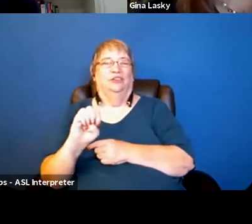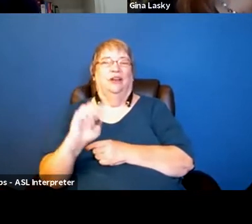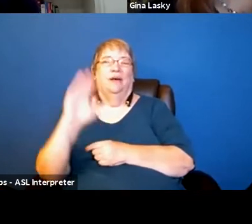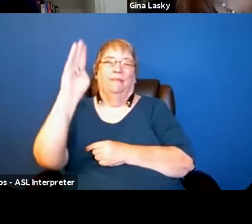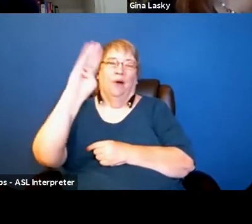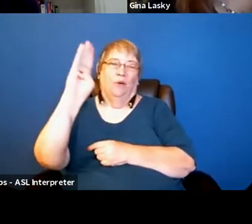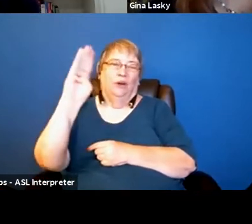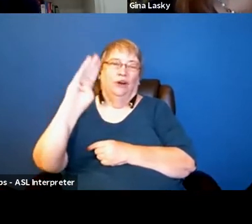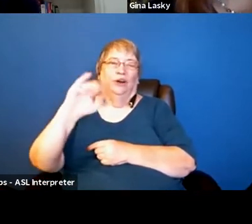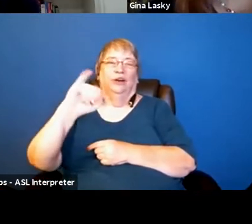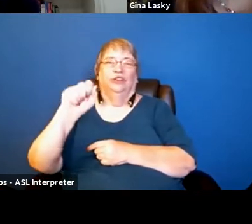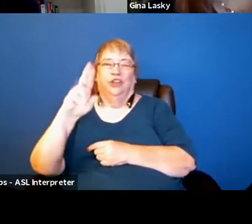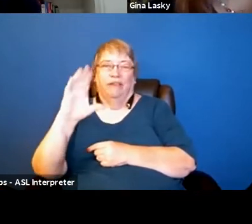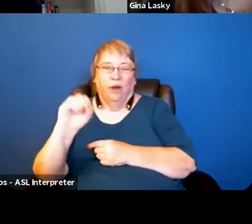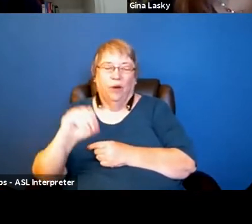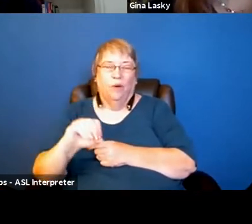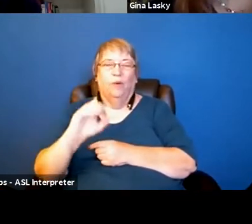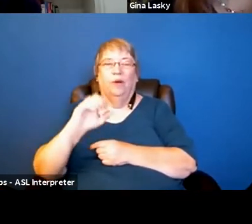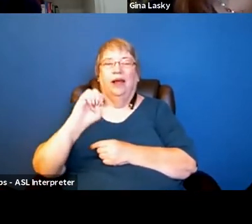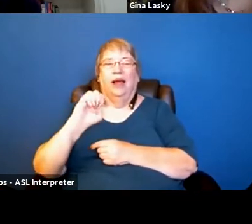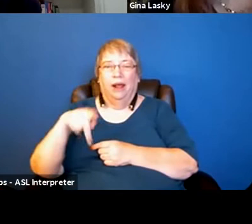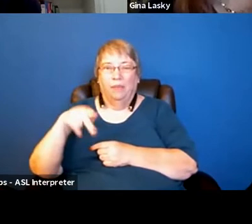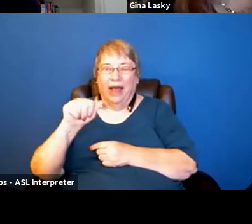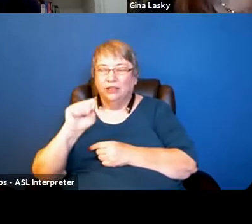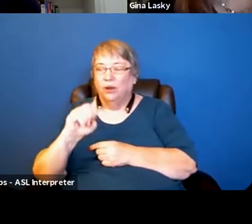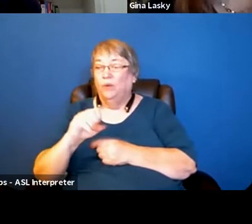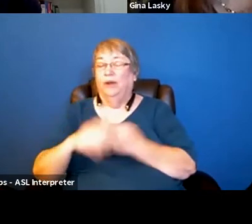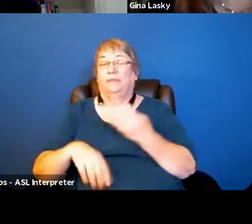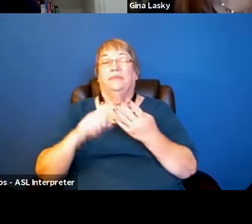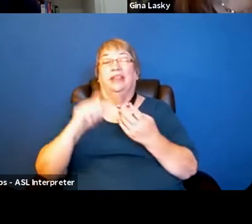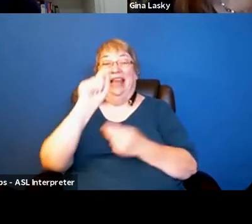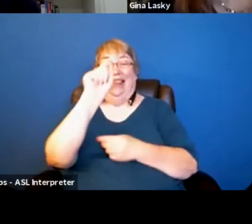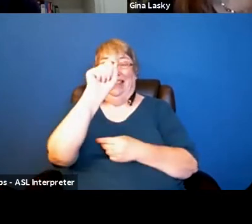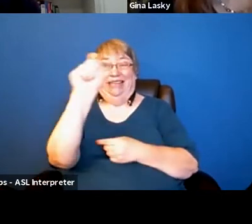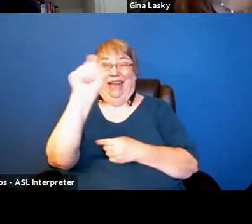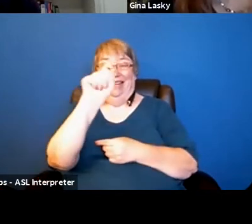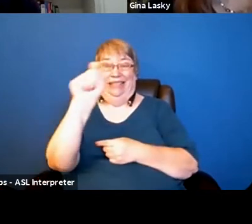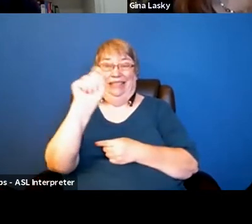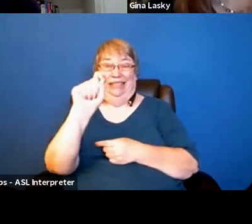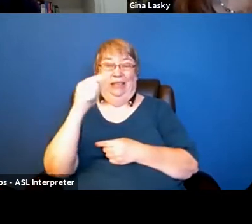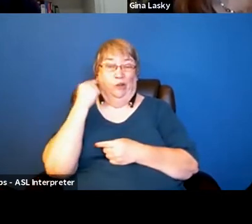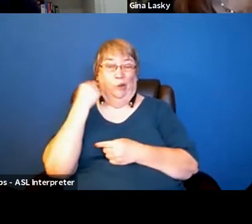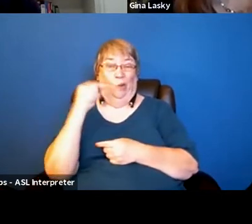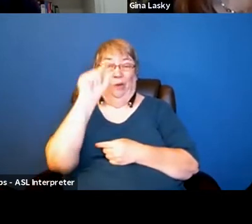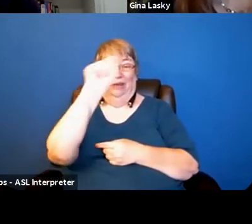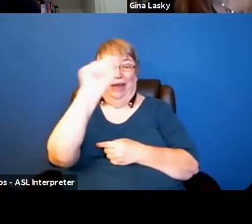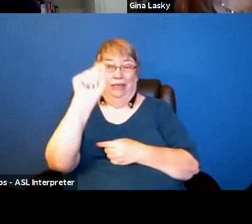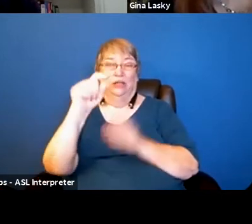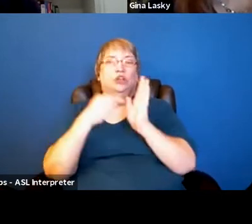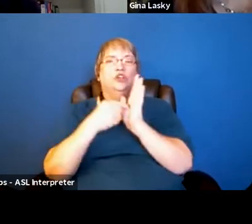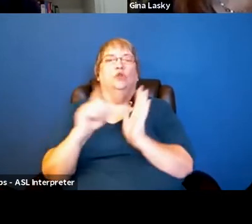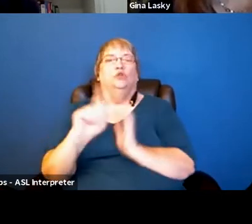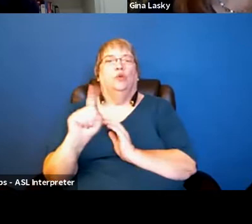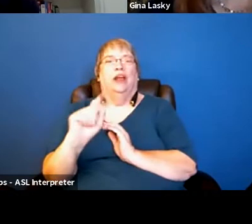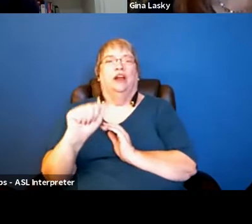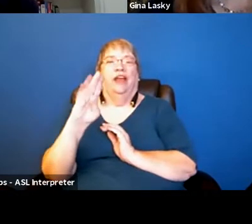El Paso County. The dots indicate the location of a Health First Colorado provider